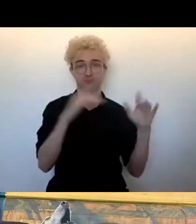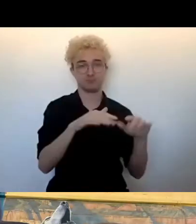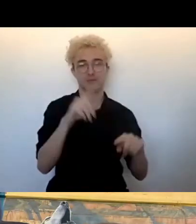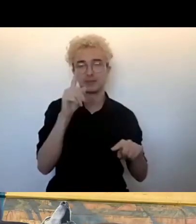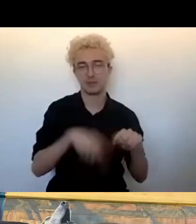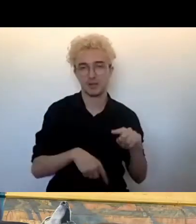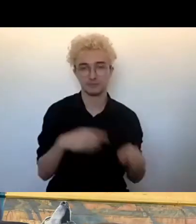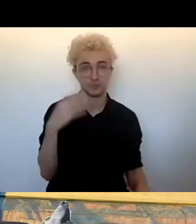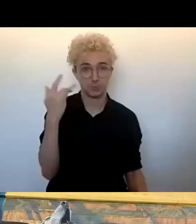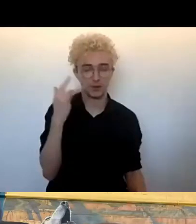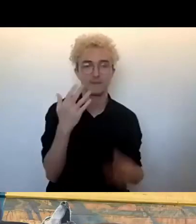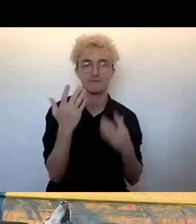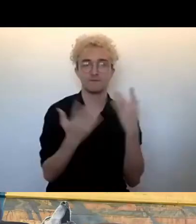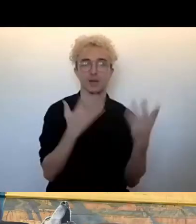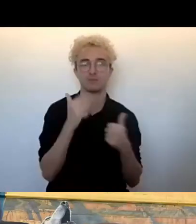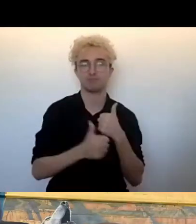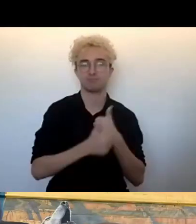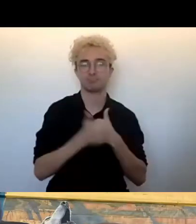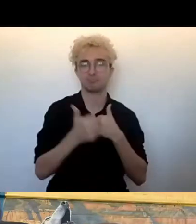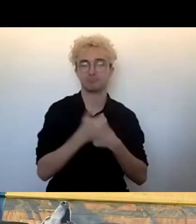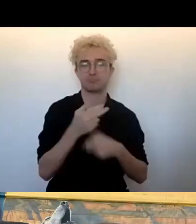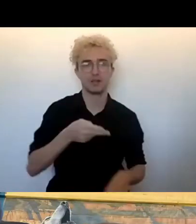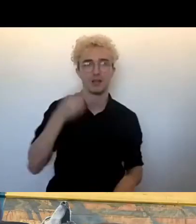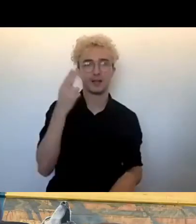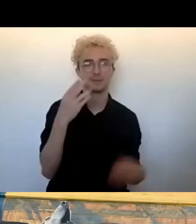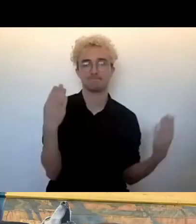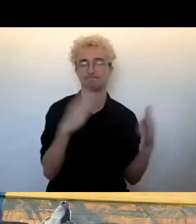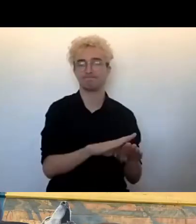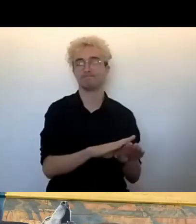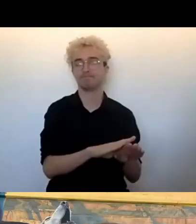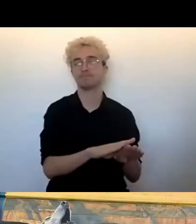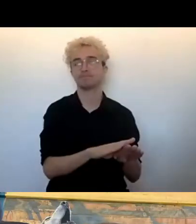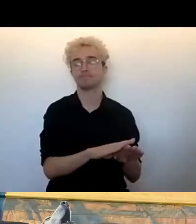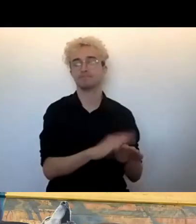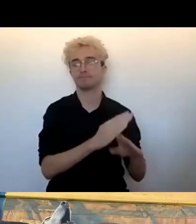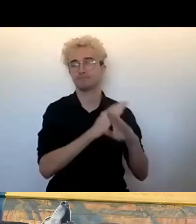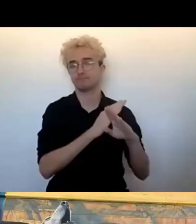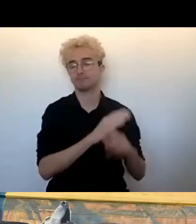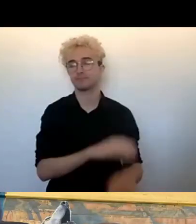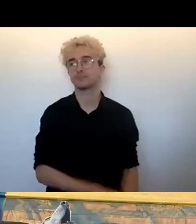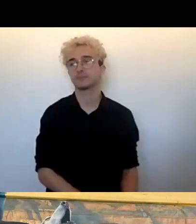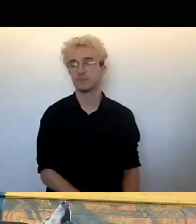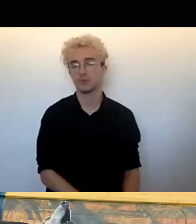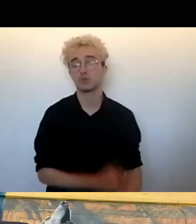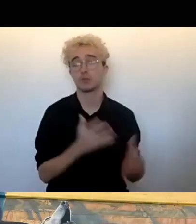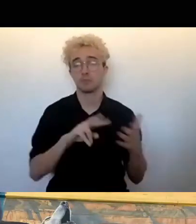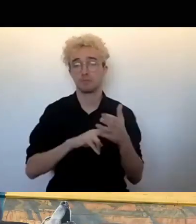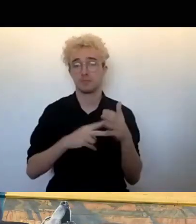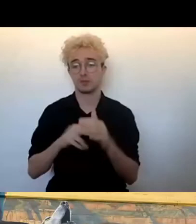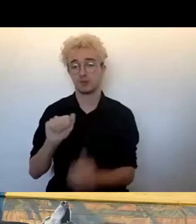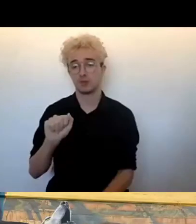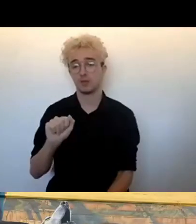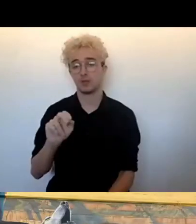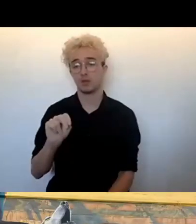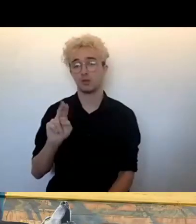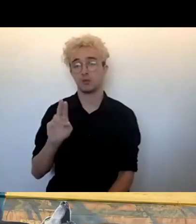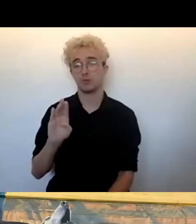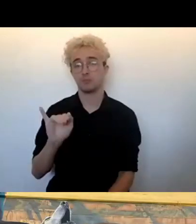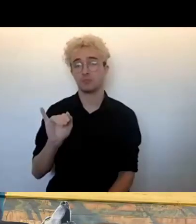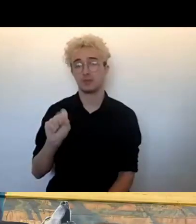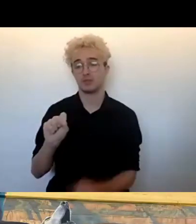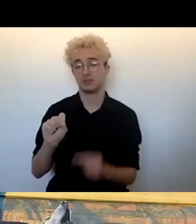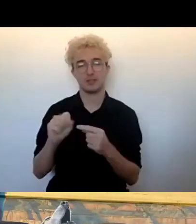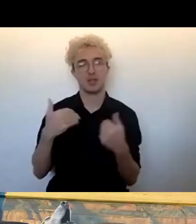fire danger at the end of June and early July. So that gave Anubis about 2.5 weeks of